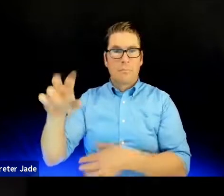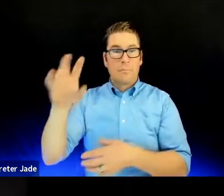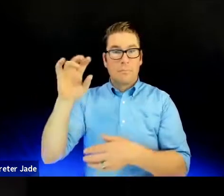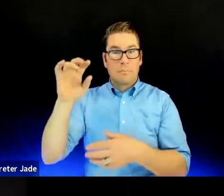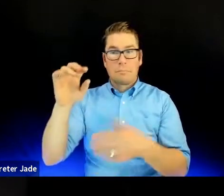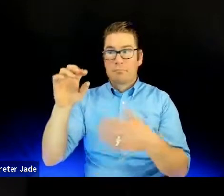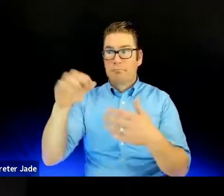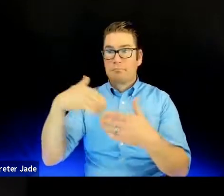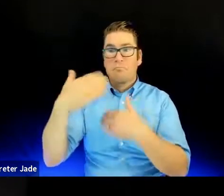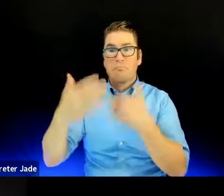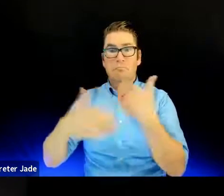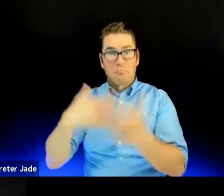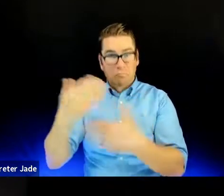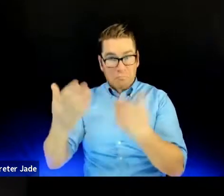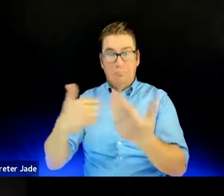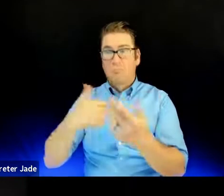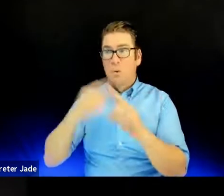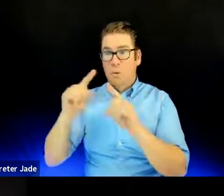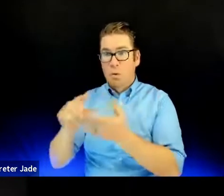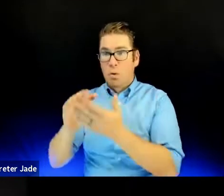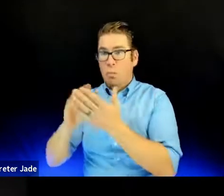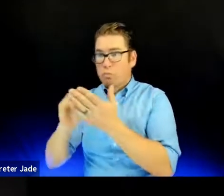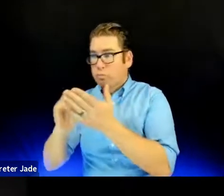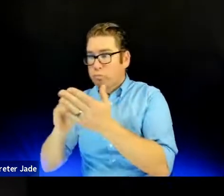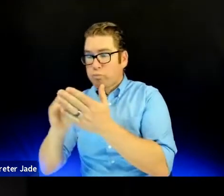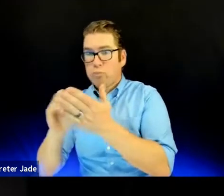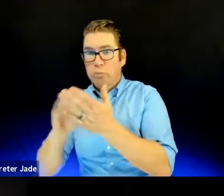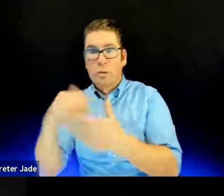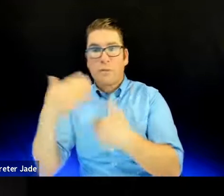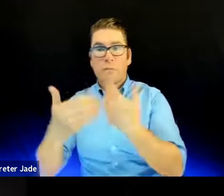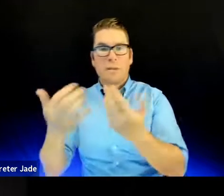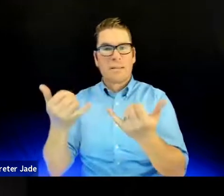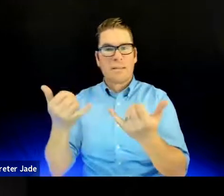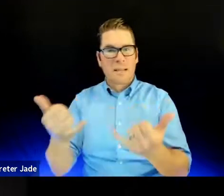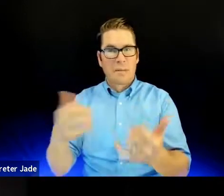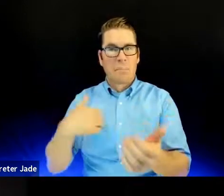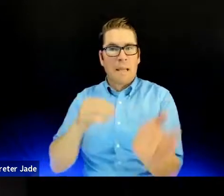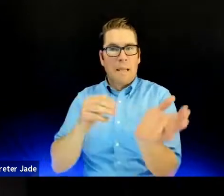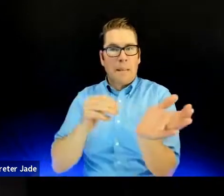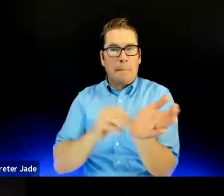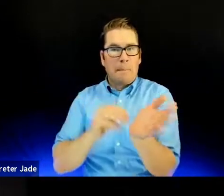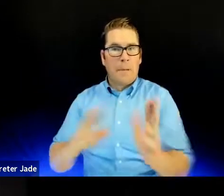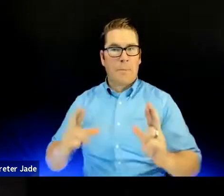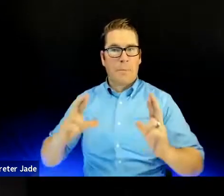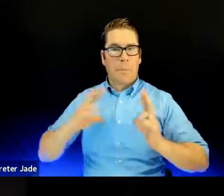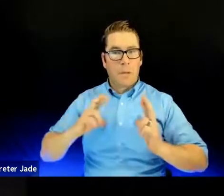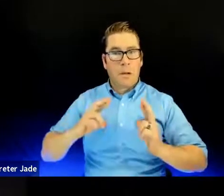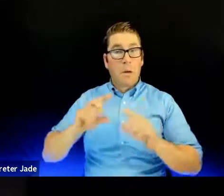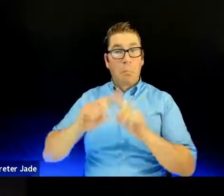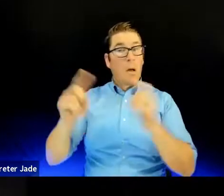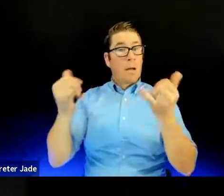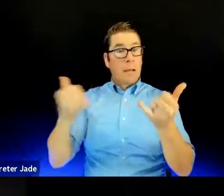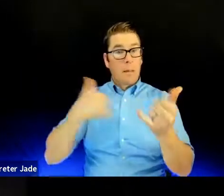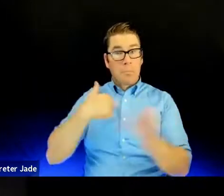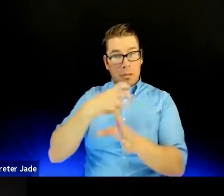me. And so I had my education. I've always wanted to teach. So I just started teaching, and but I still